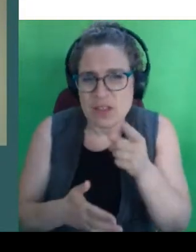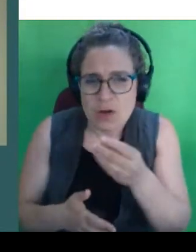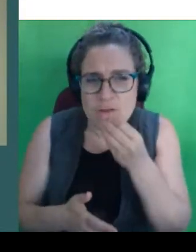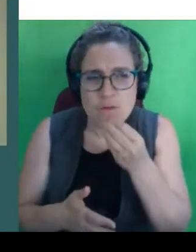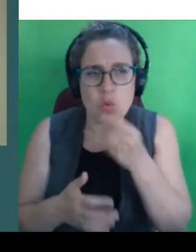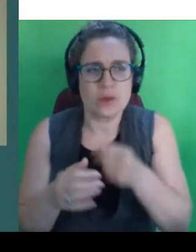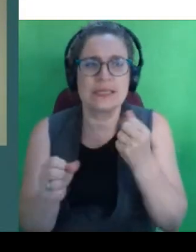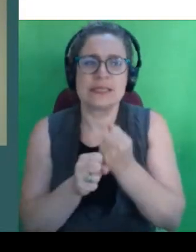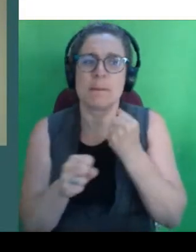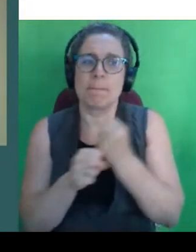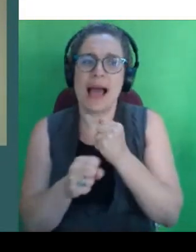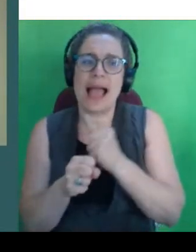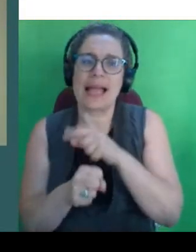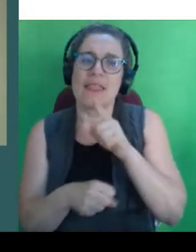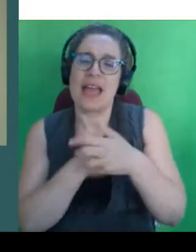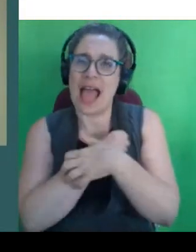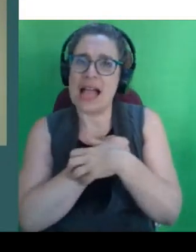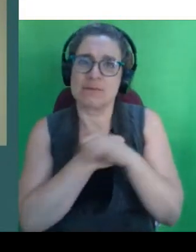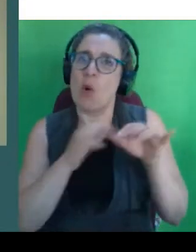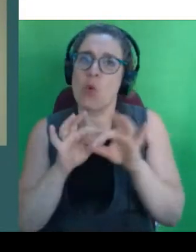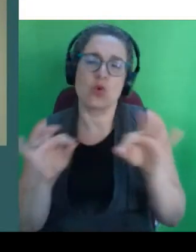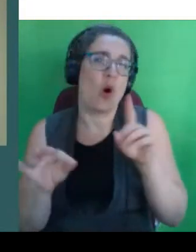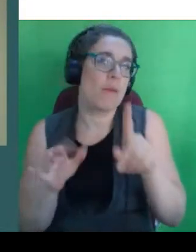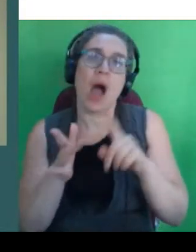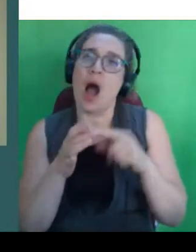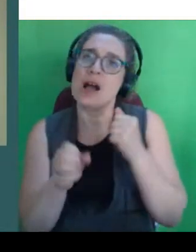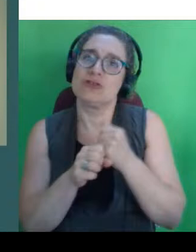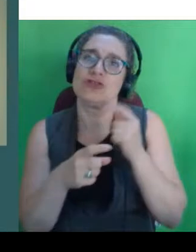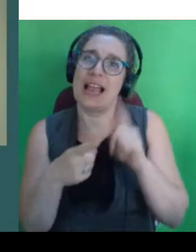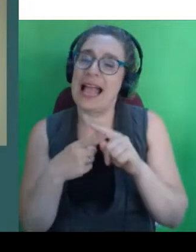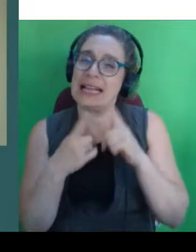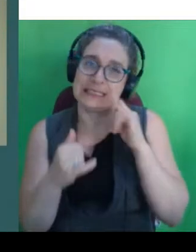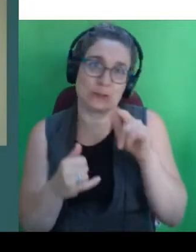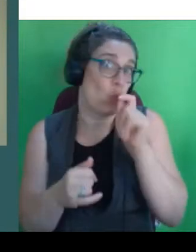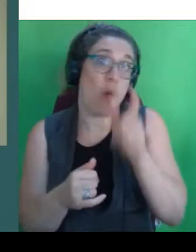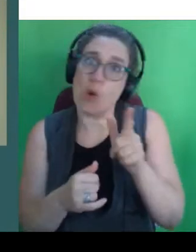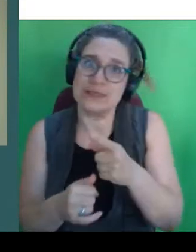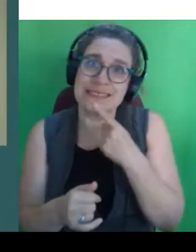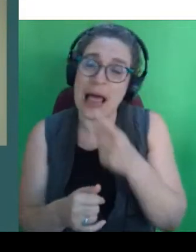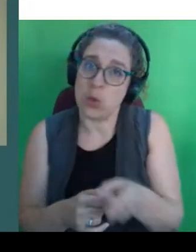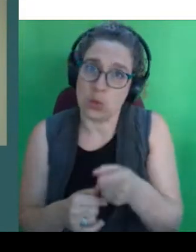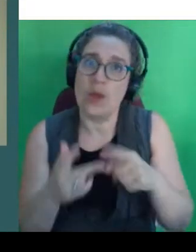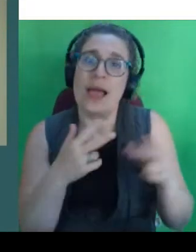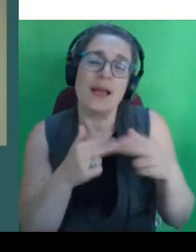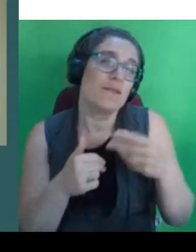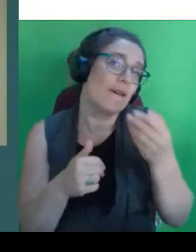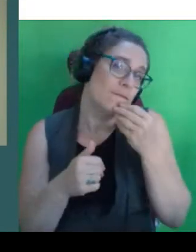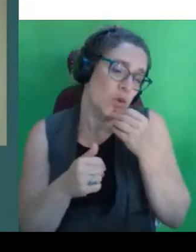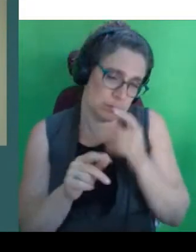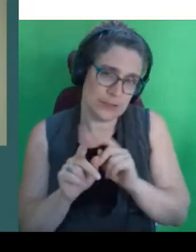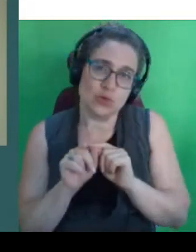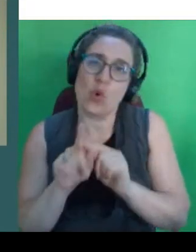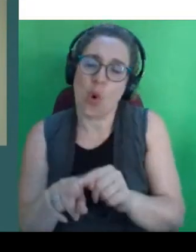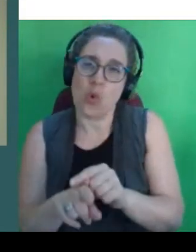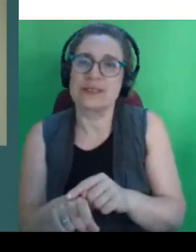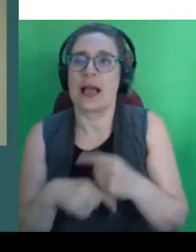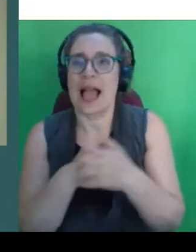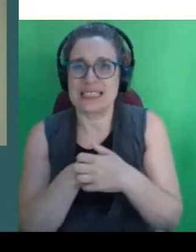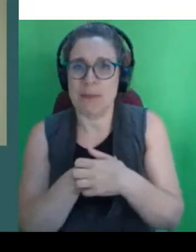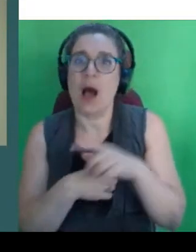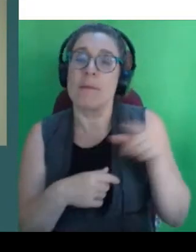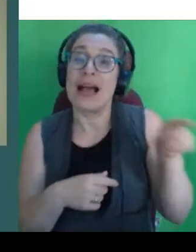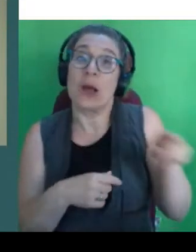IgE test won't tell you if a food is causing eczema. But it will tell you about the risk of anaphylaxis and the risk of severe